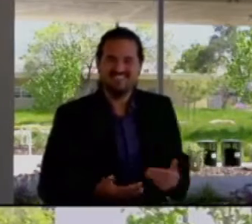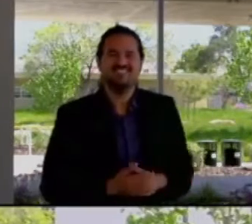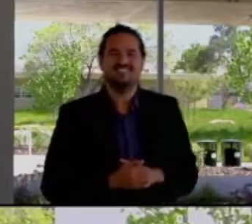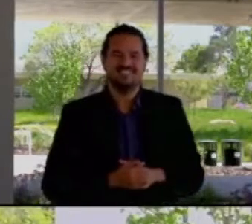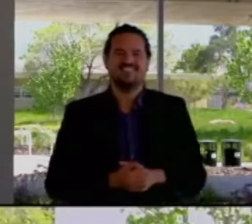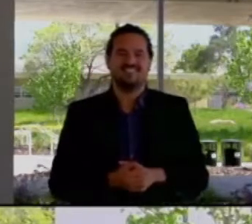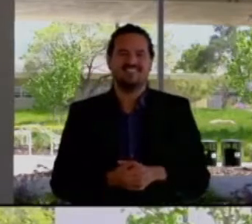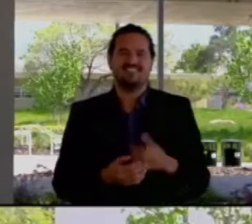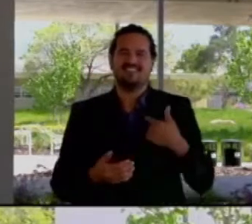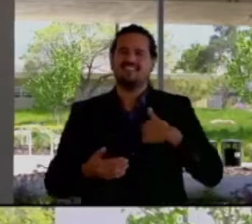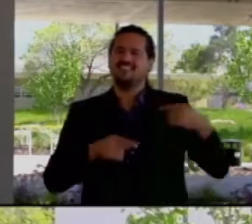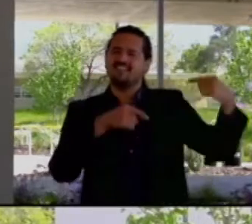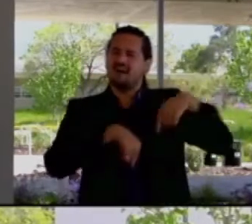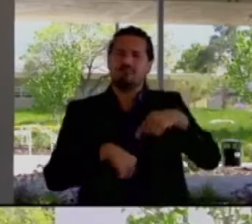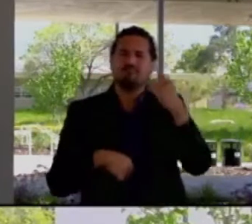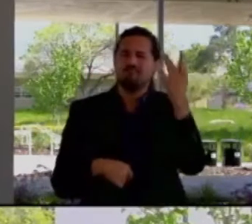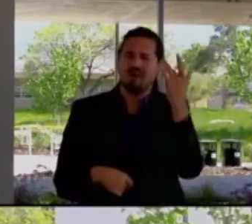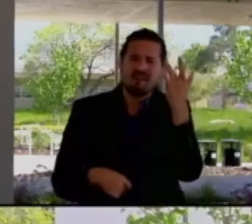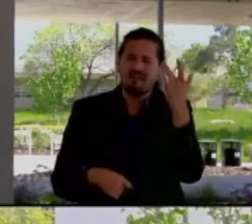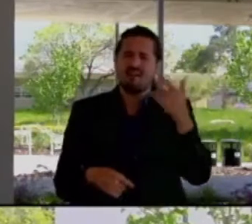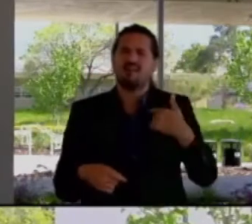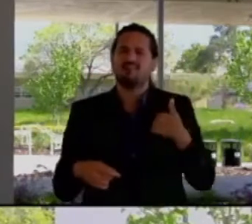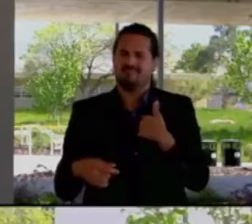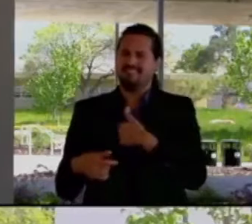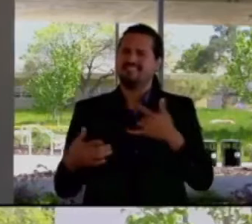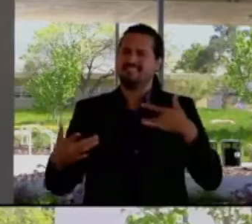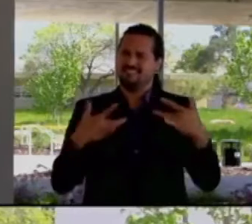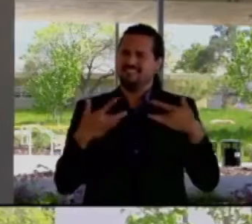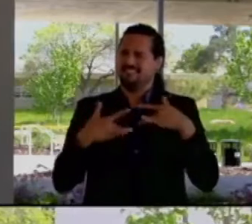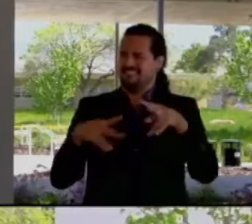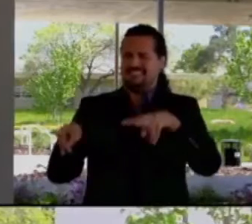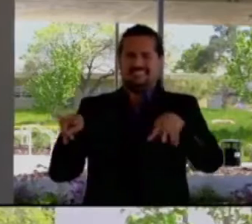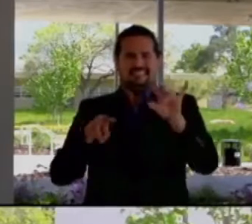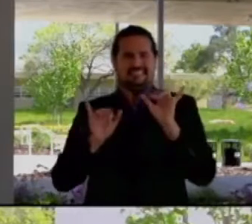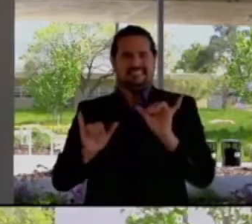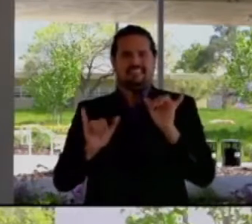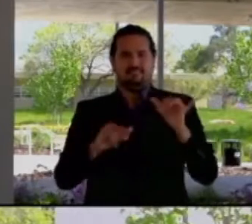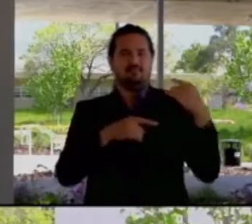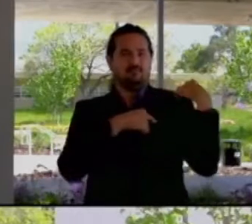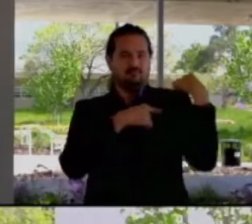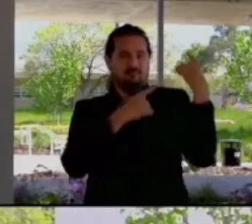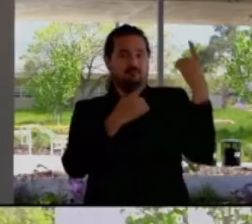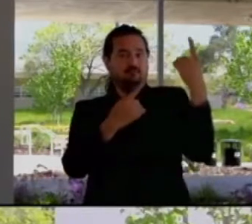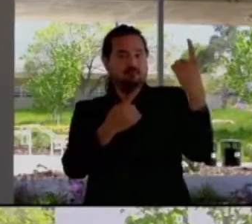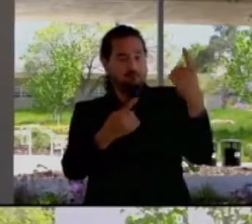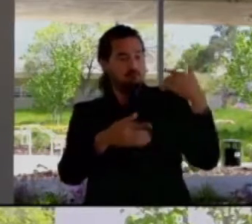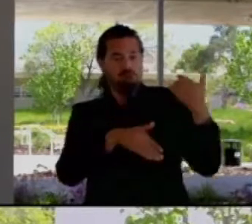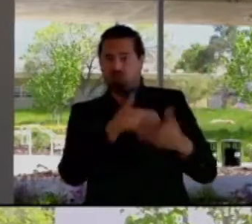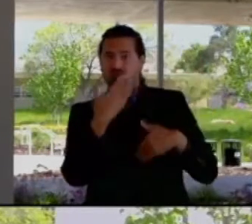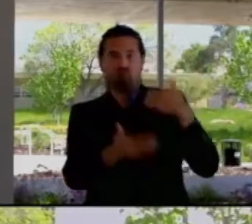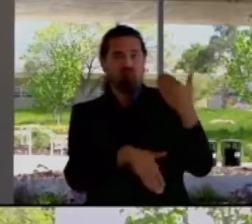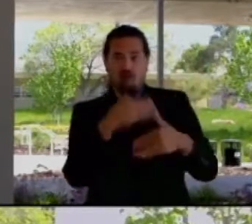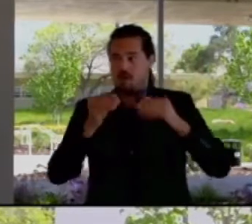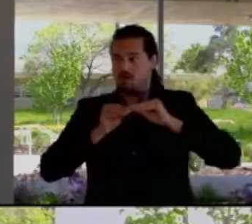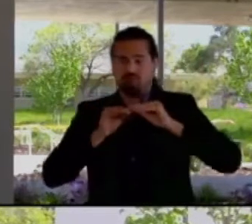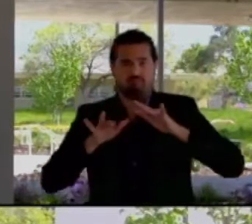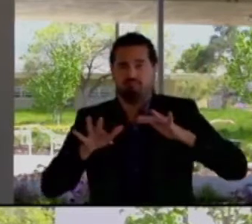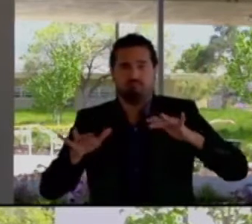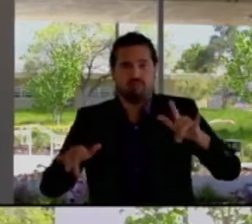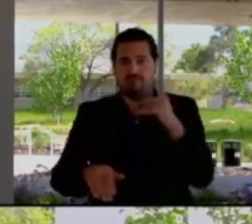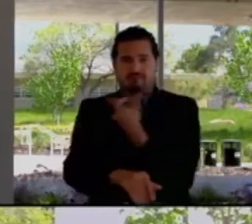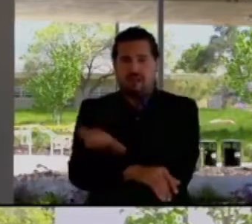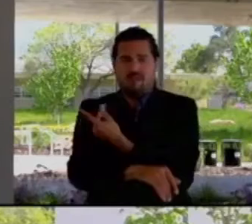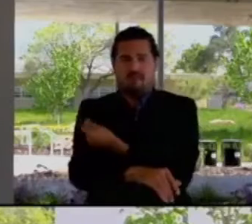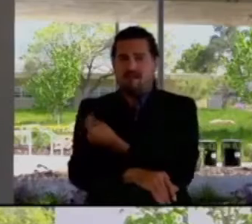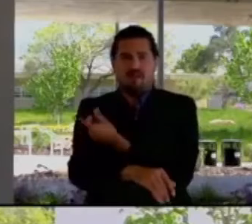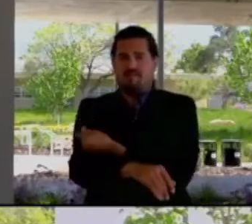have come a long way in this pandemic, but we are not done yet. We're not done until the hardest hit communities are